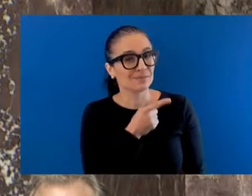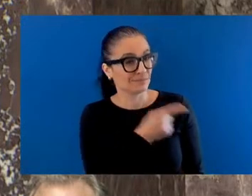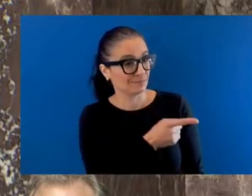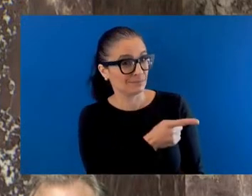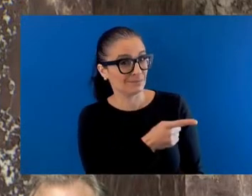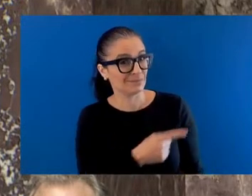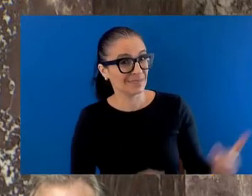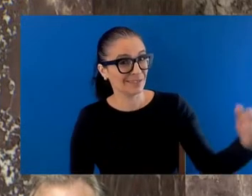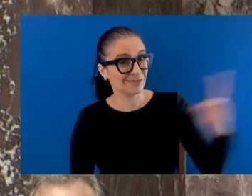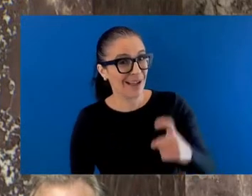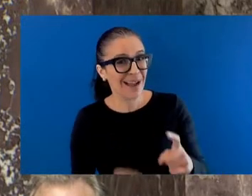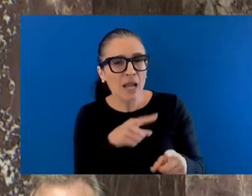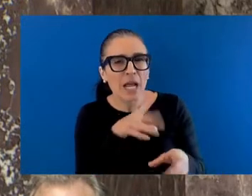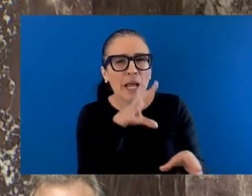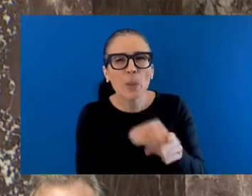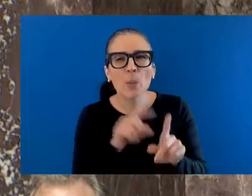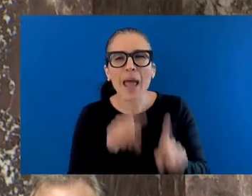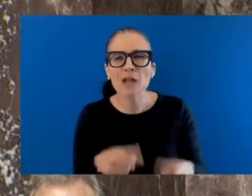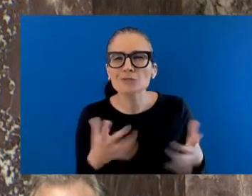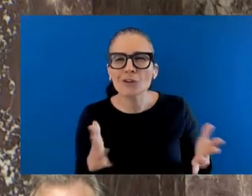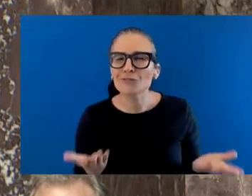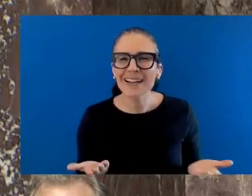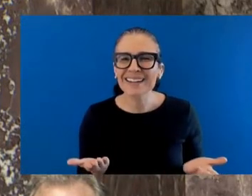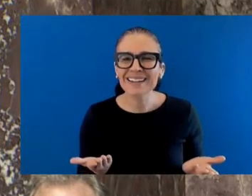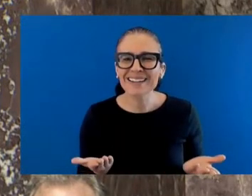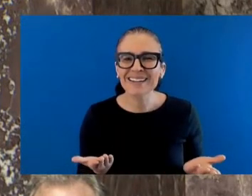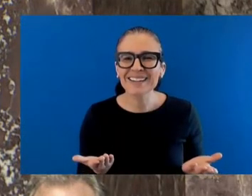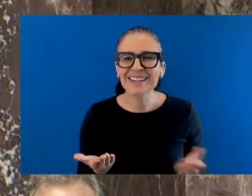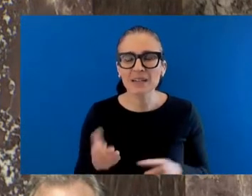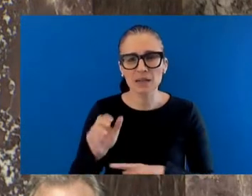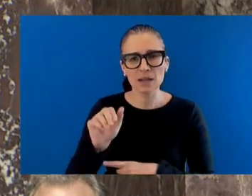matters if they choose to. So we will not be supporting this motion.